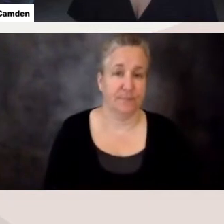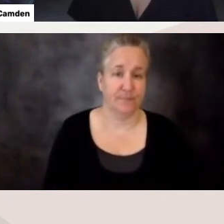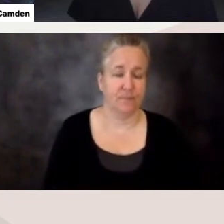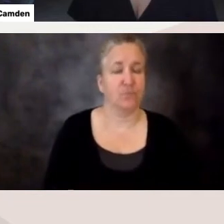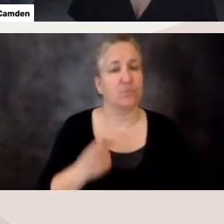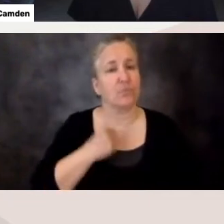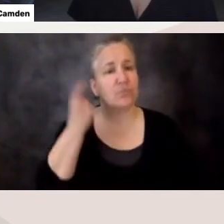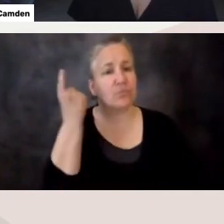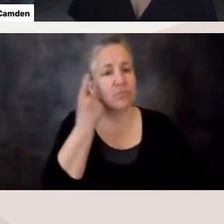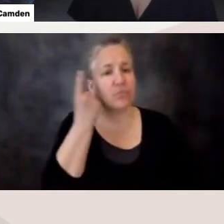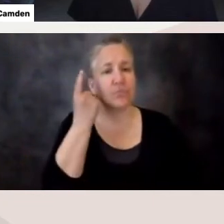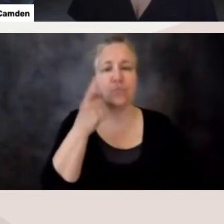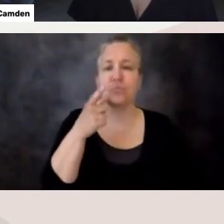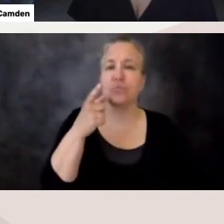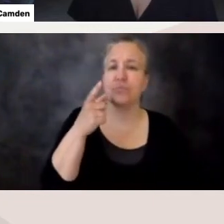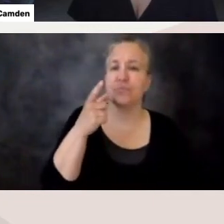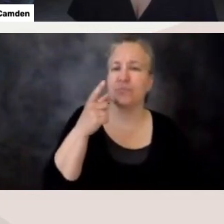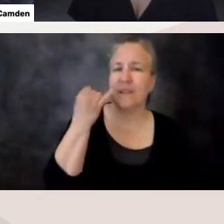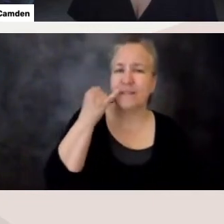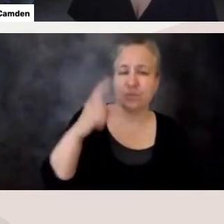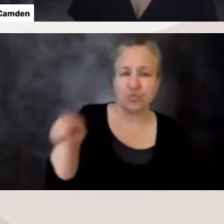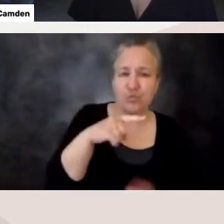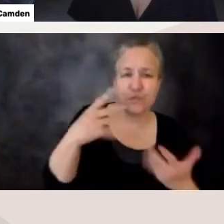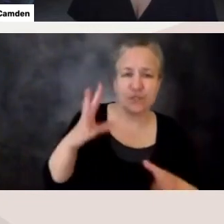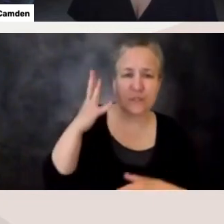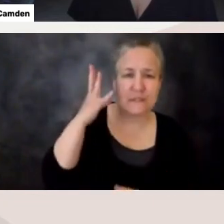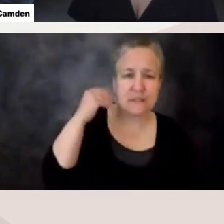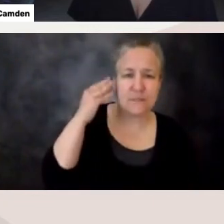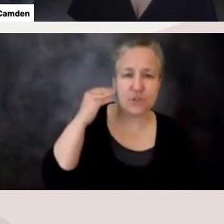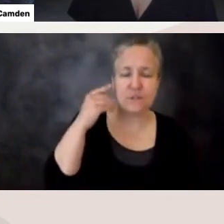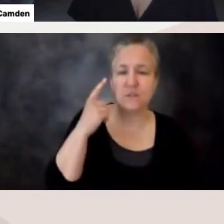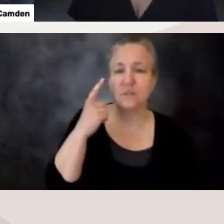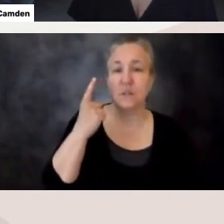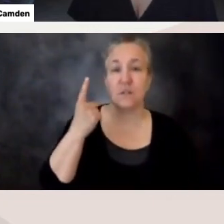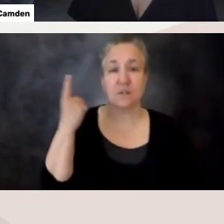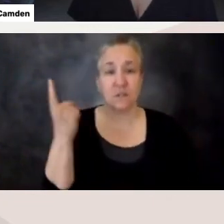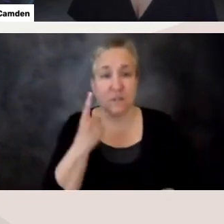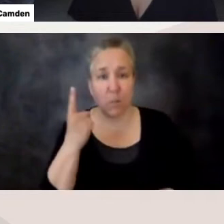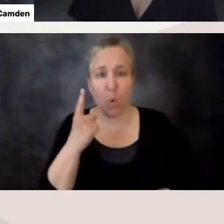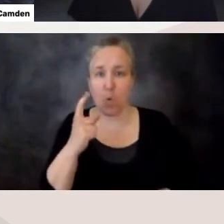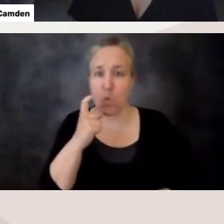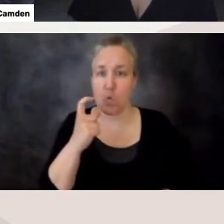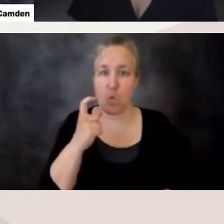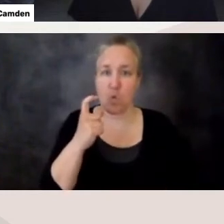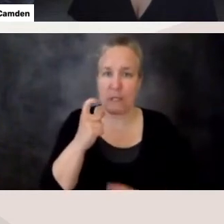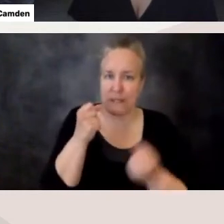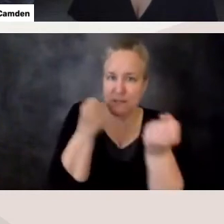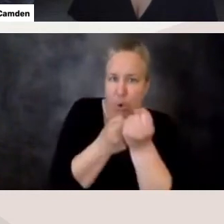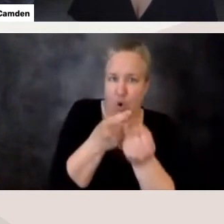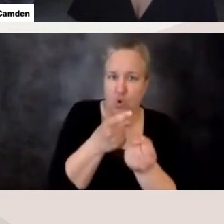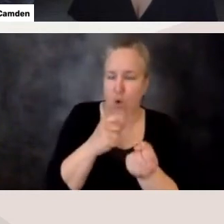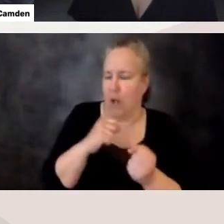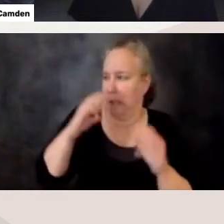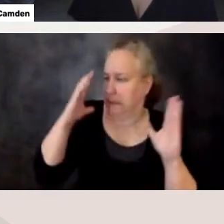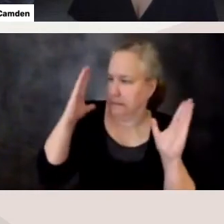wondering whether anyone's had an experience where there was someone who came through for them that they were not